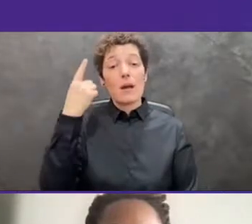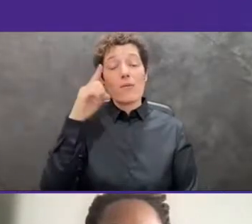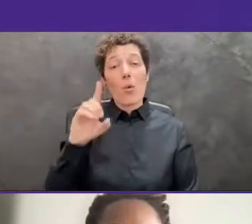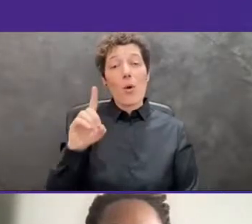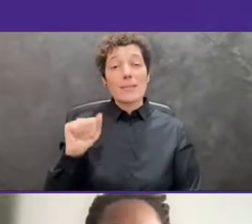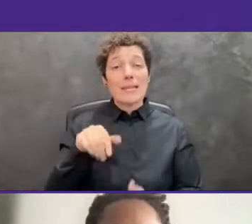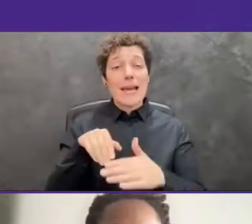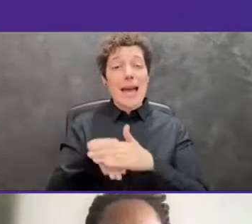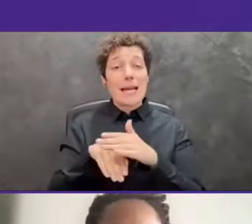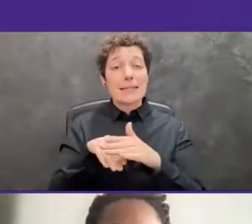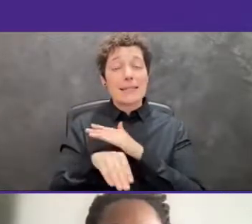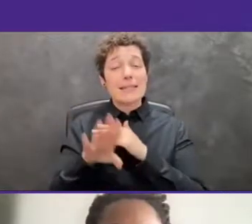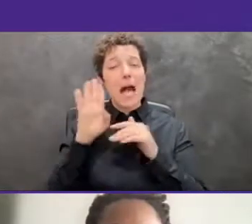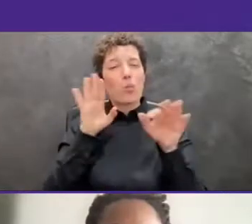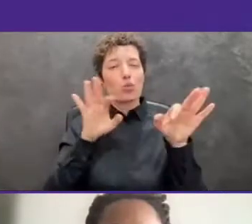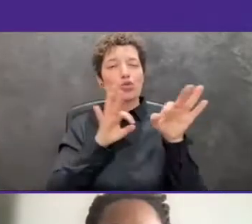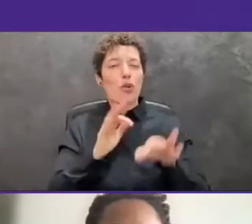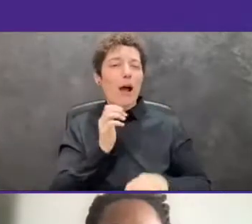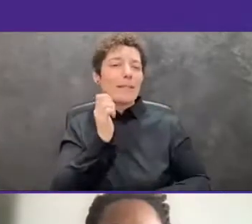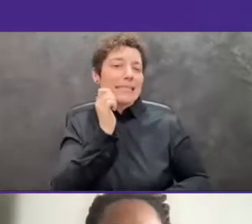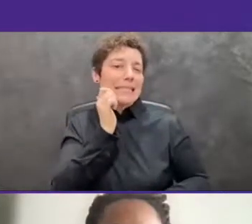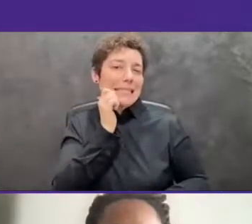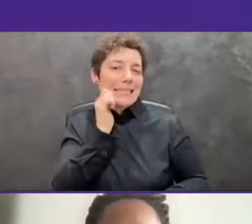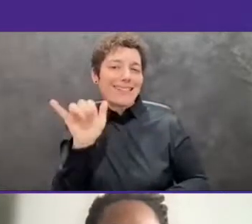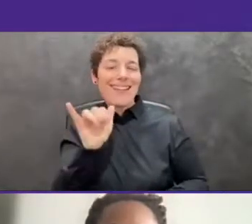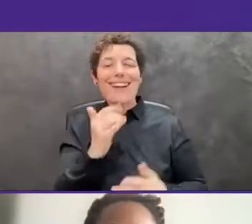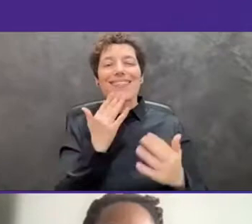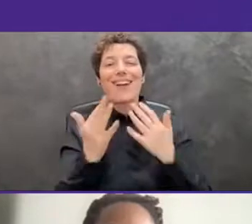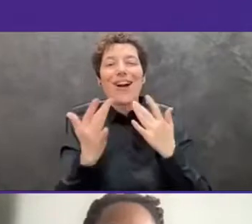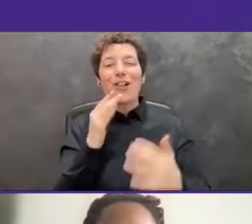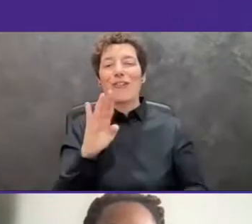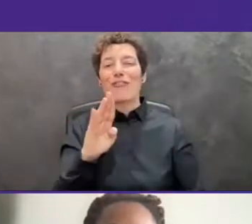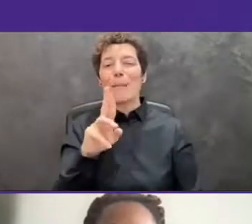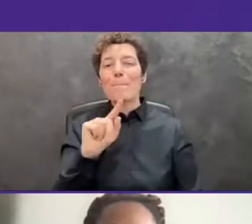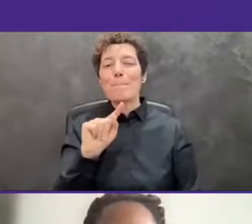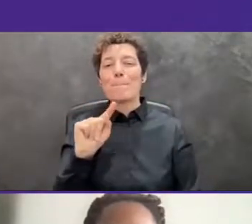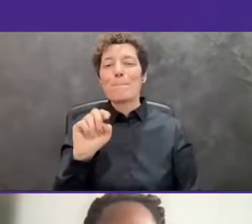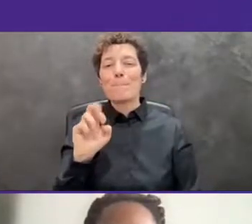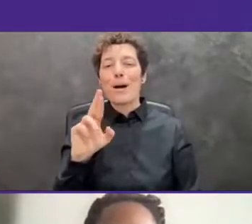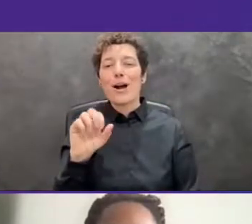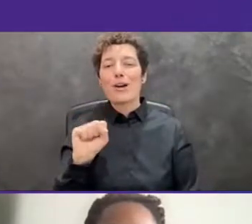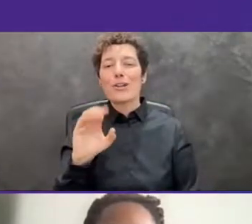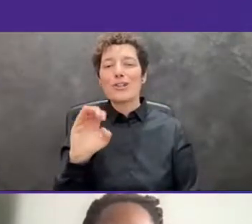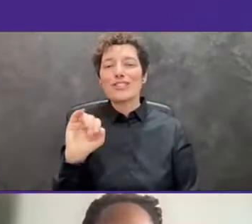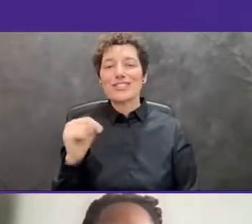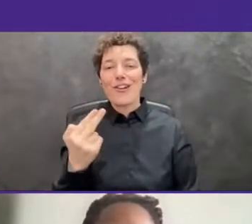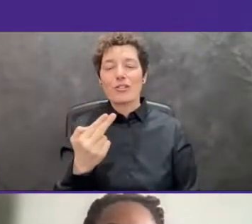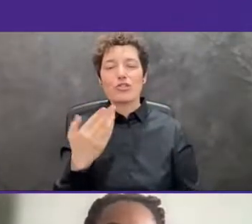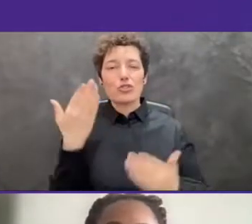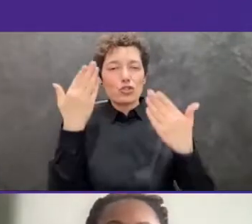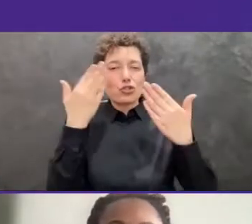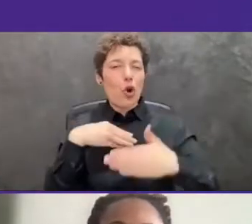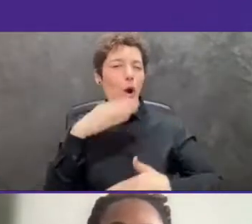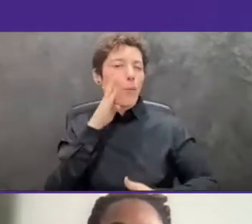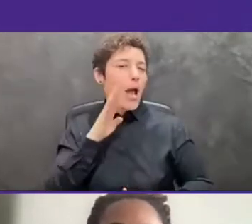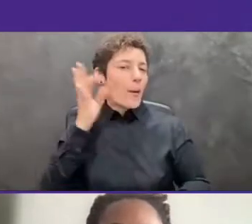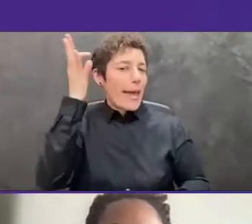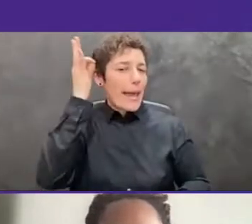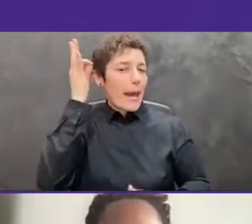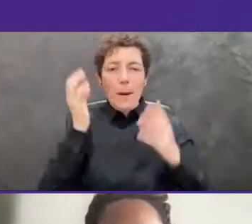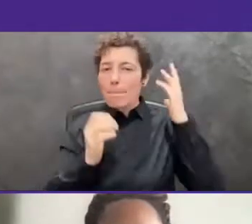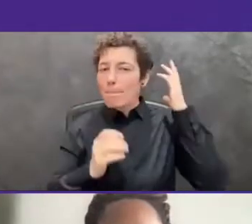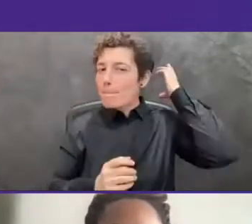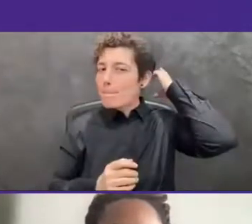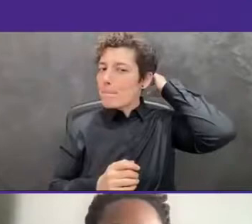would describe my skin as the color of butterscotch. I have dark brown hair, and it is pulled back in a tight